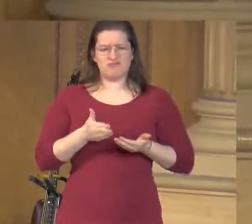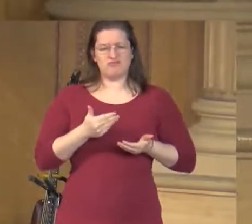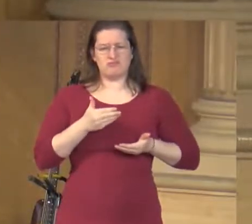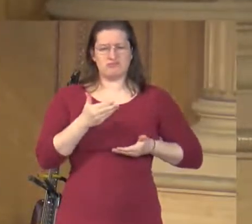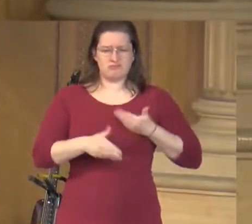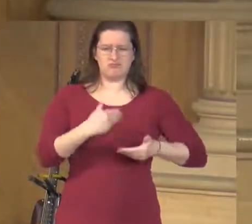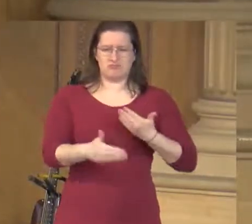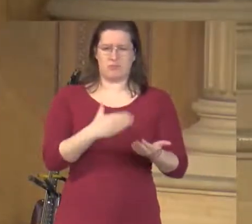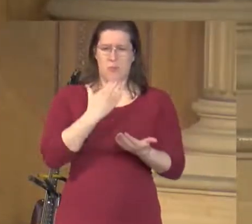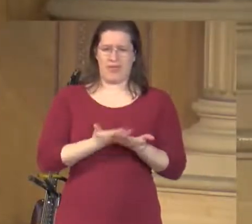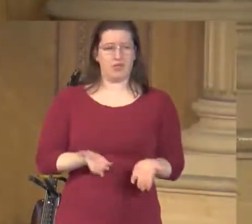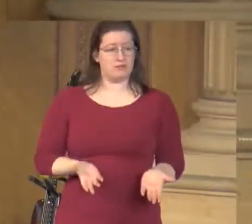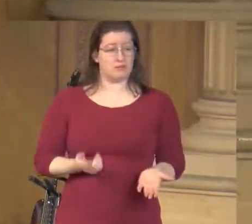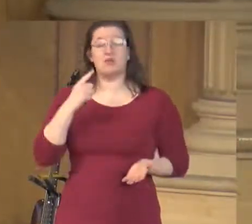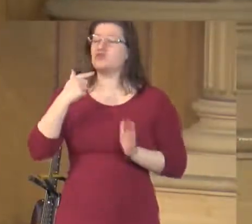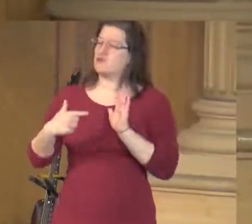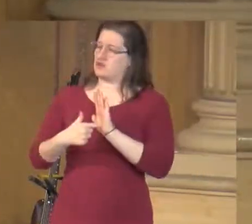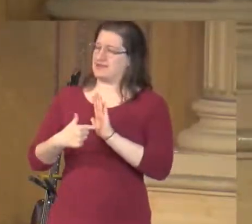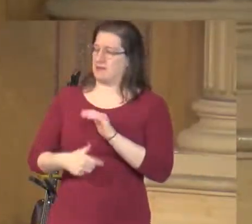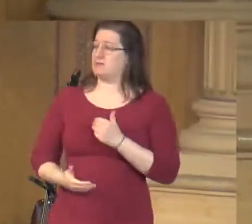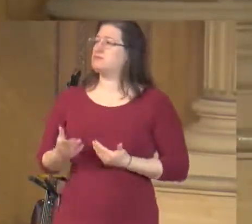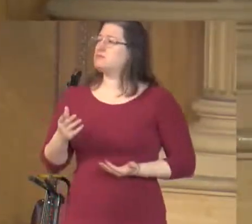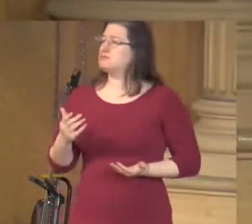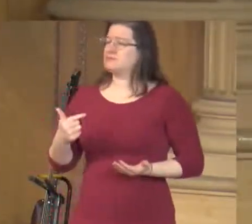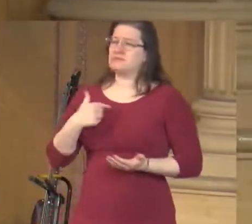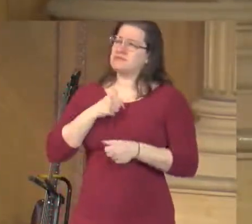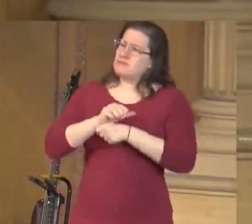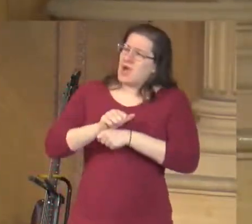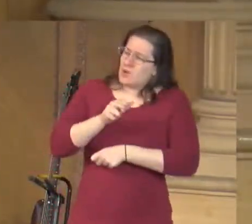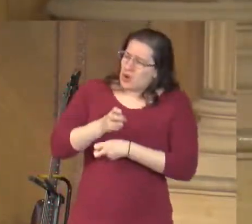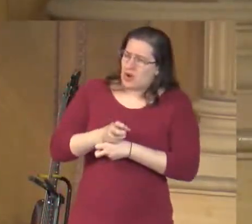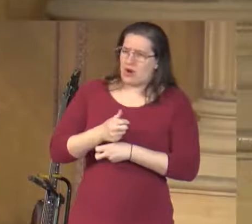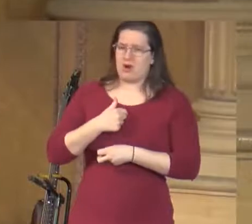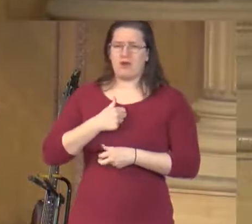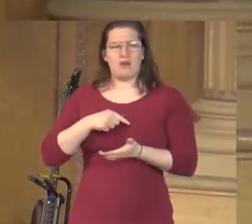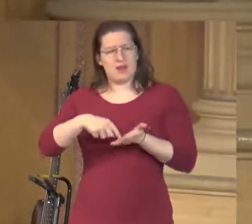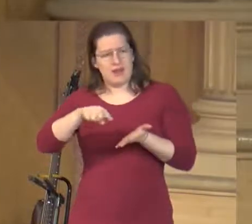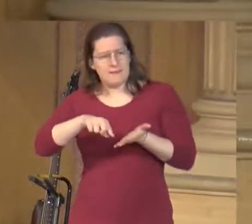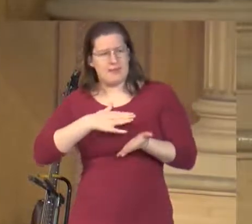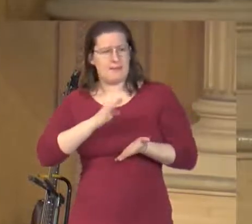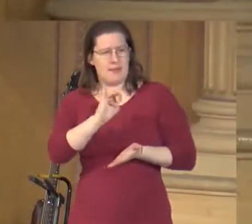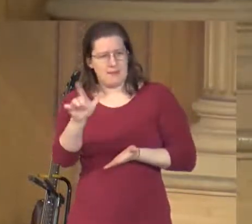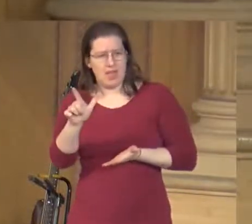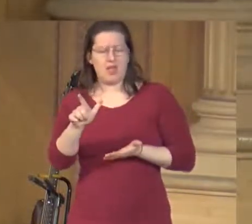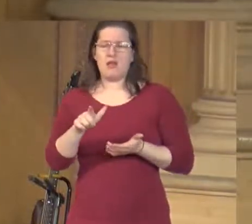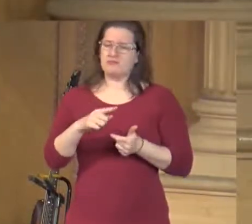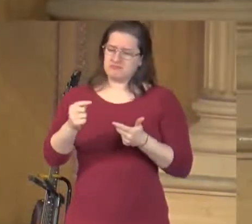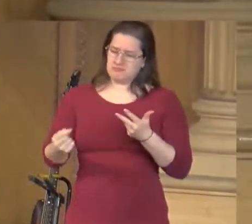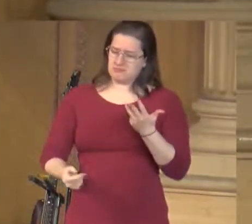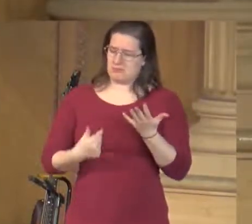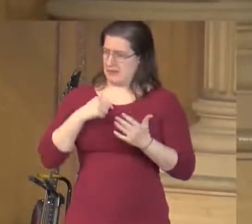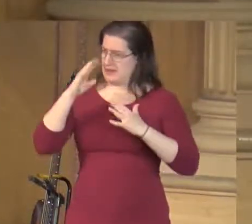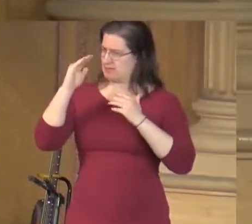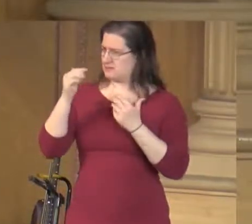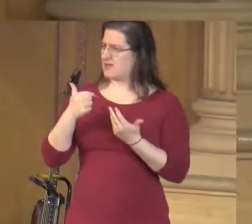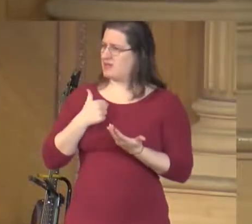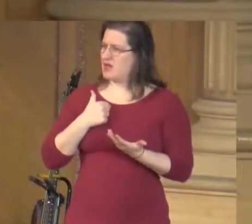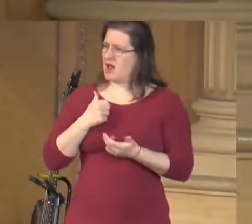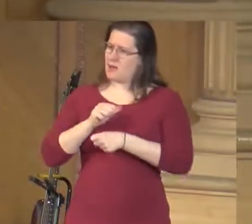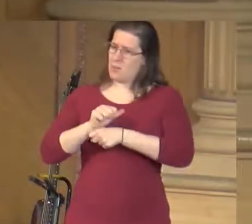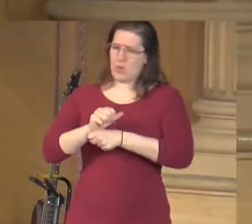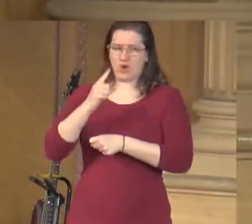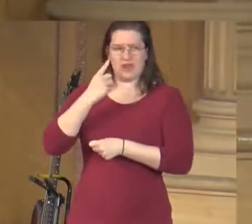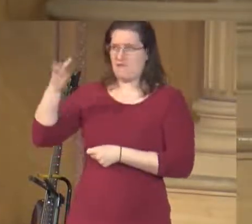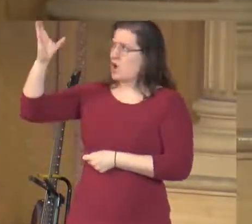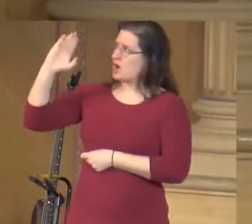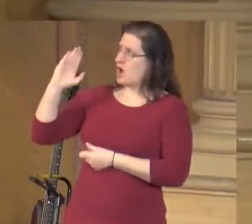So just for a couple of examples, you work really hard, you live with integrity, you pay your bills, and you have the expectation that because you're working for God,